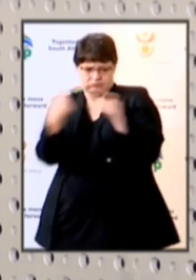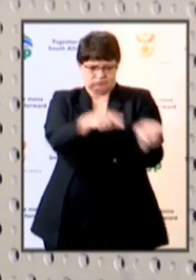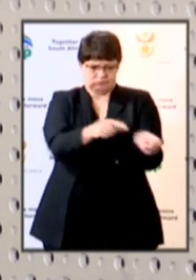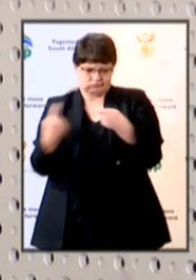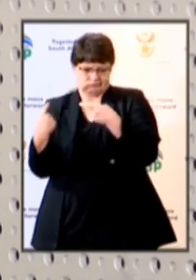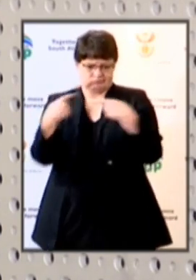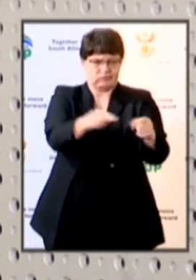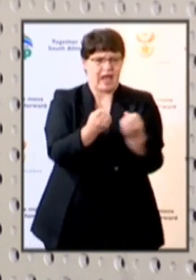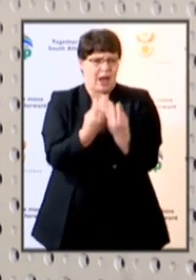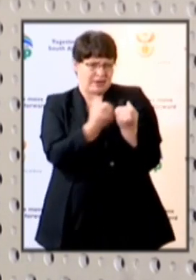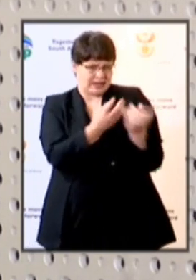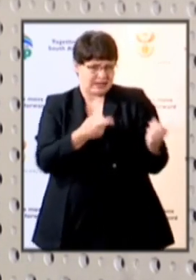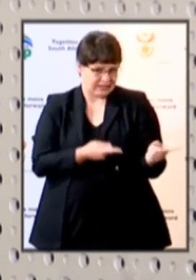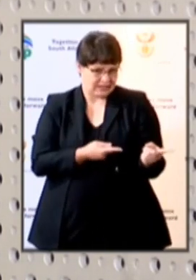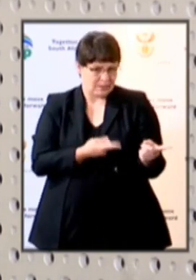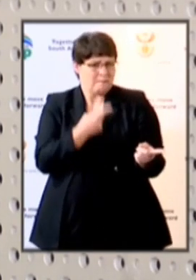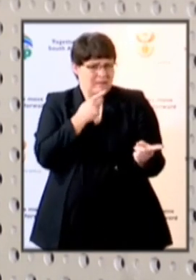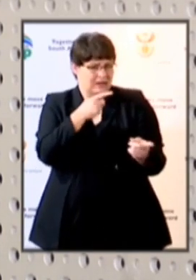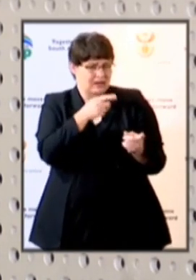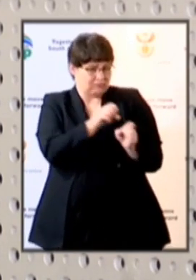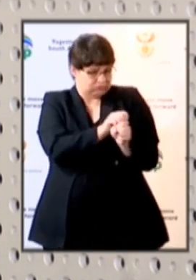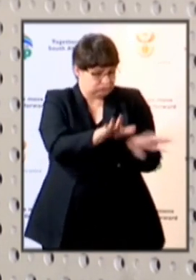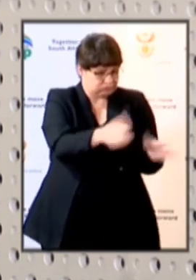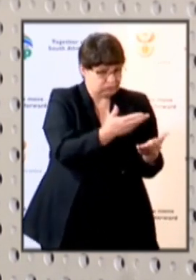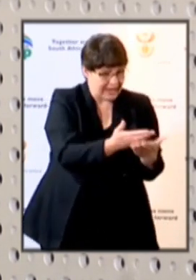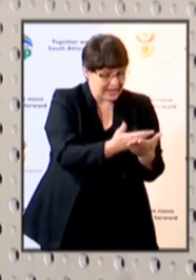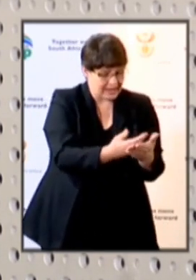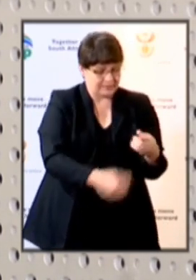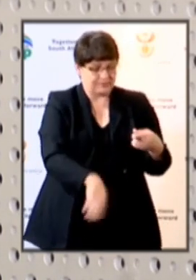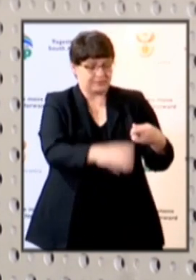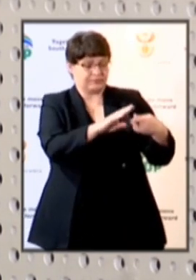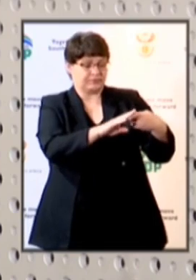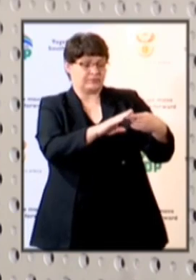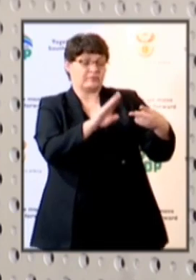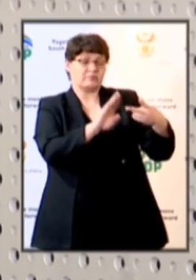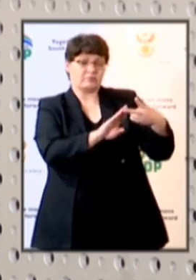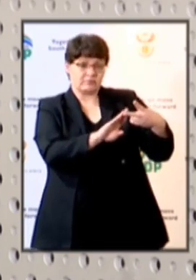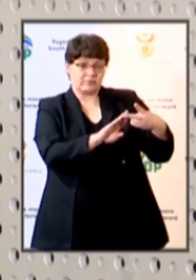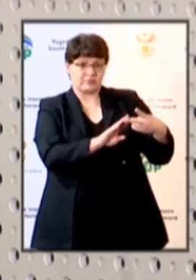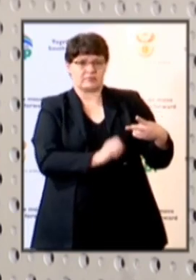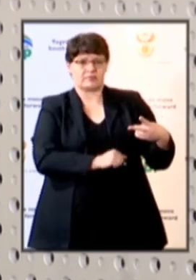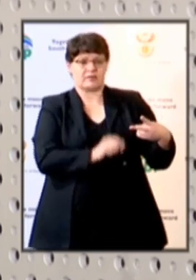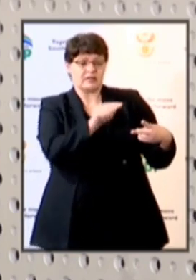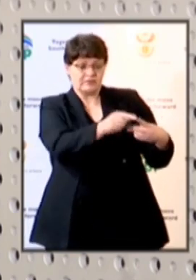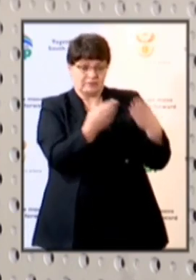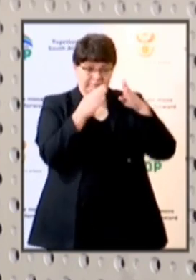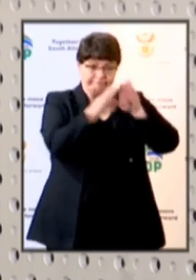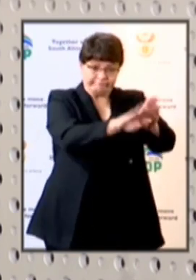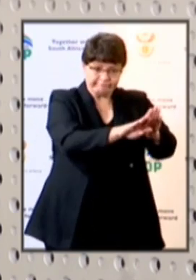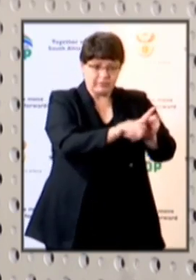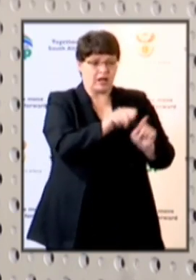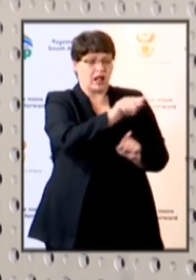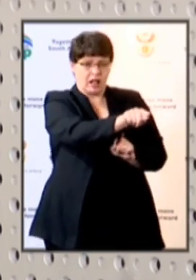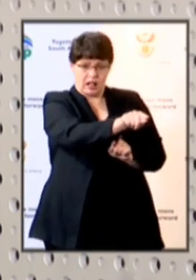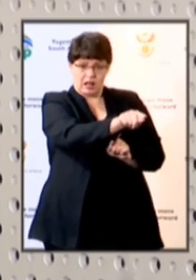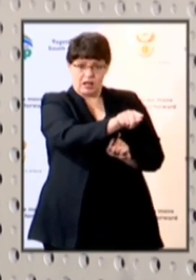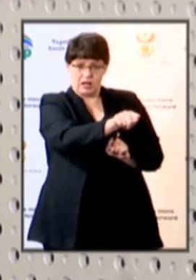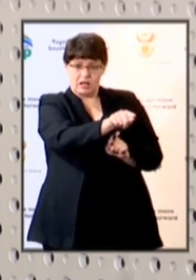we looked at was the expected impact on the sector of a continued full lockdown, how